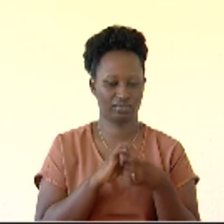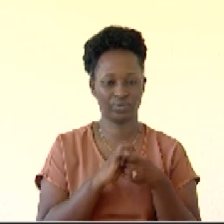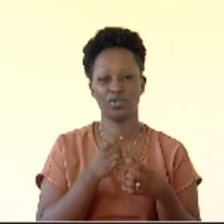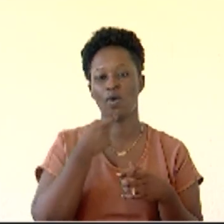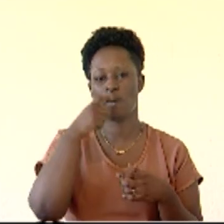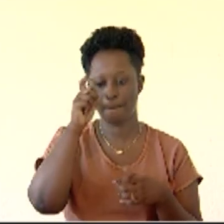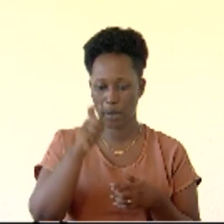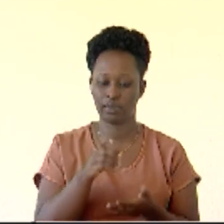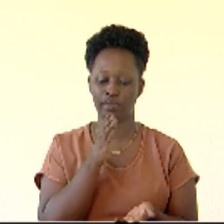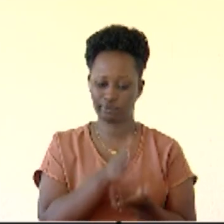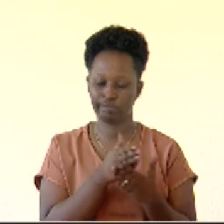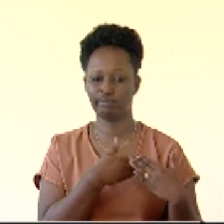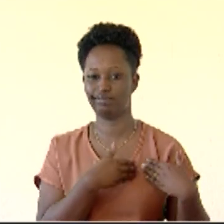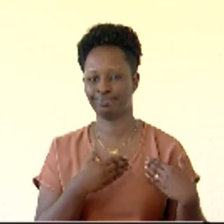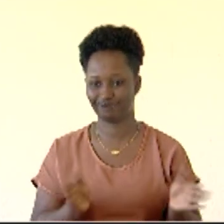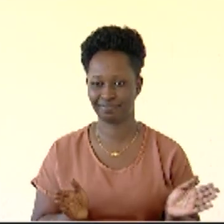able to be honest to each other.